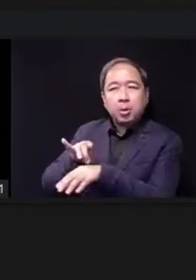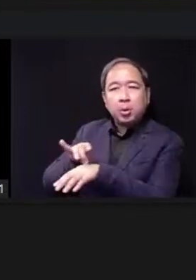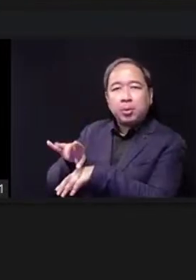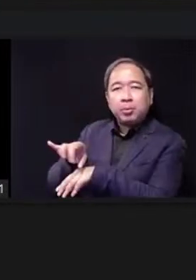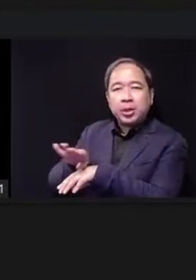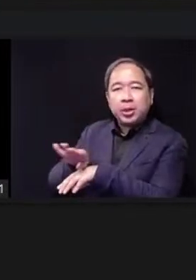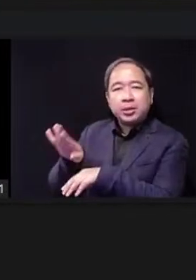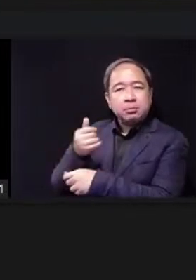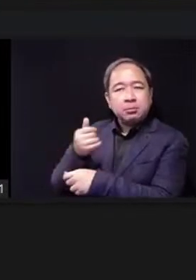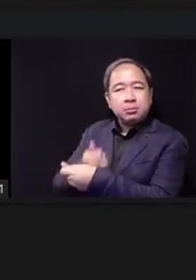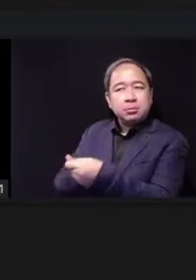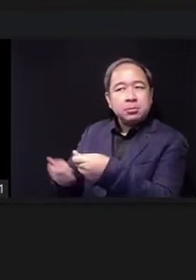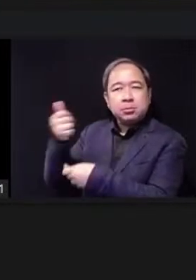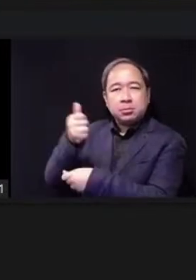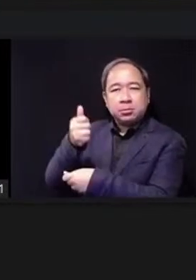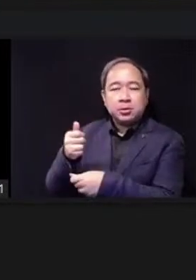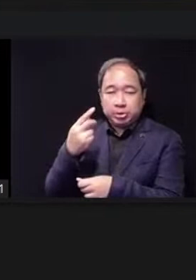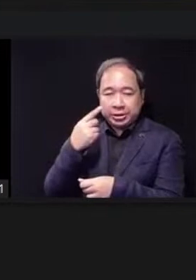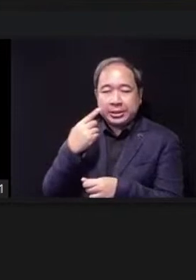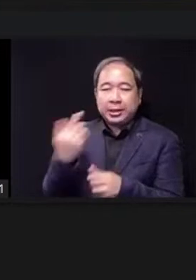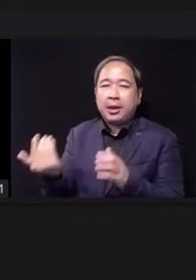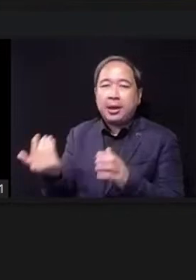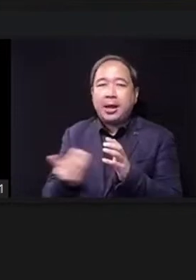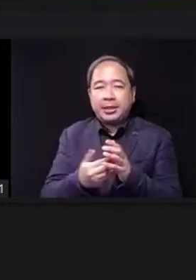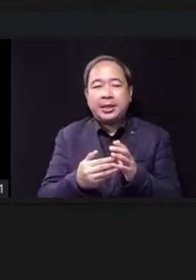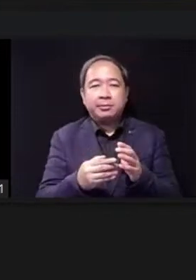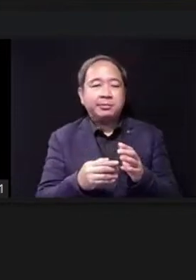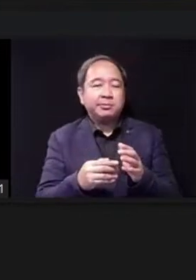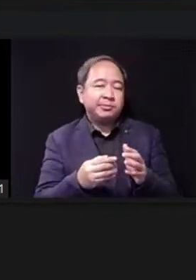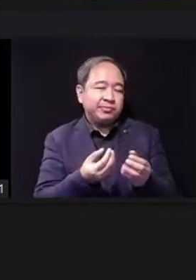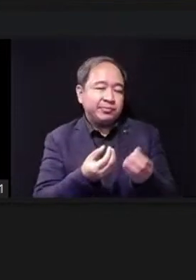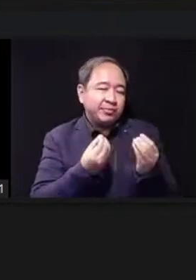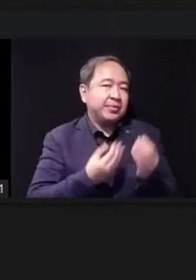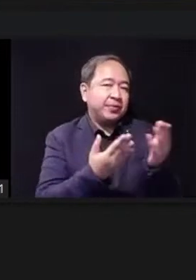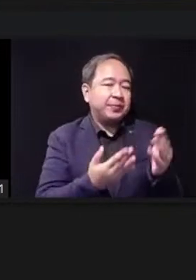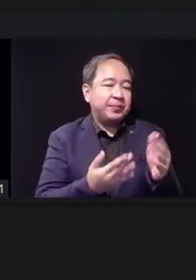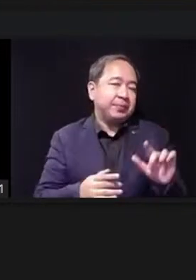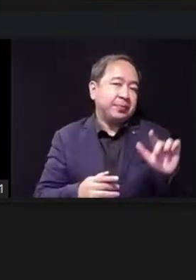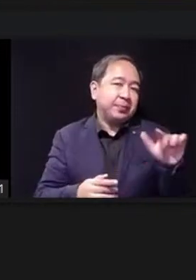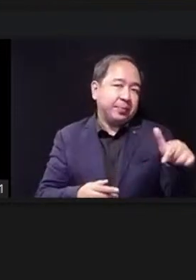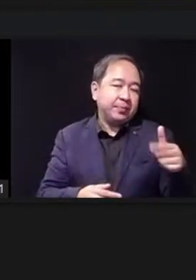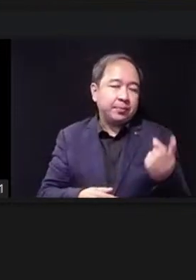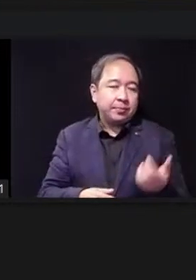capital regarding this. We will come back to this issue later. Thank you.